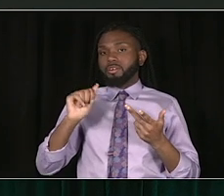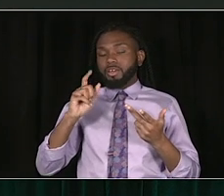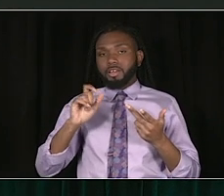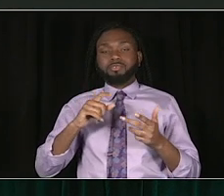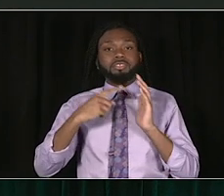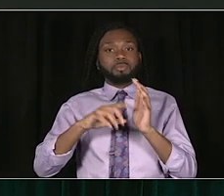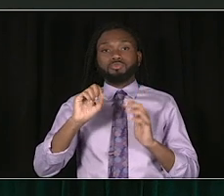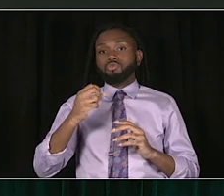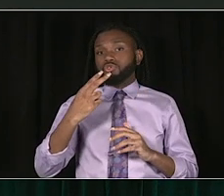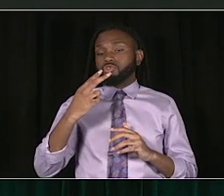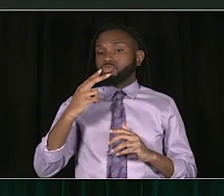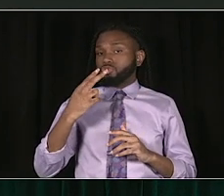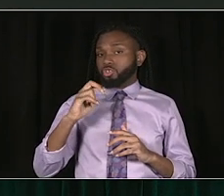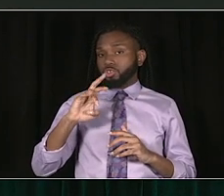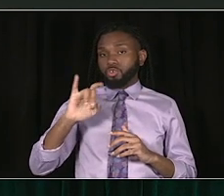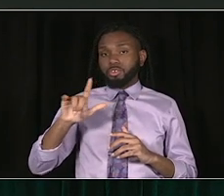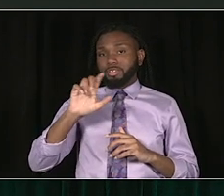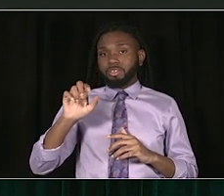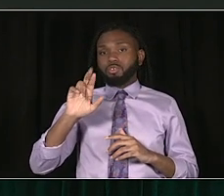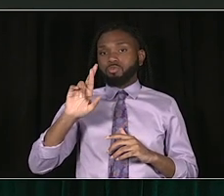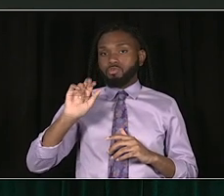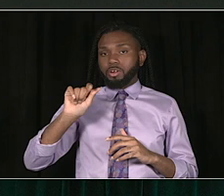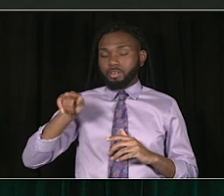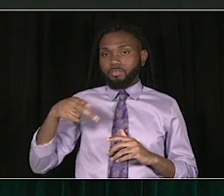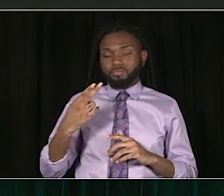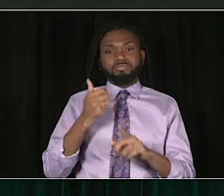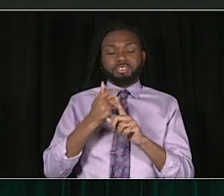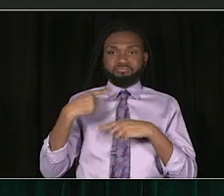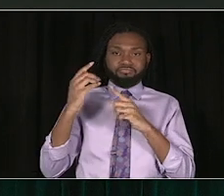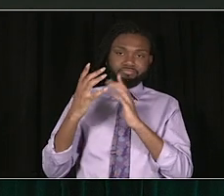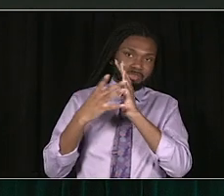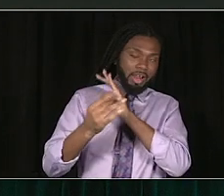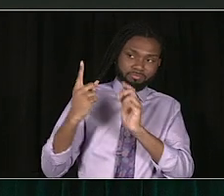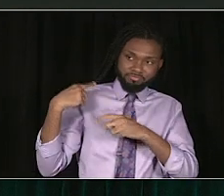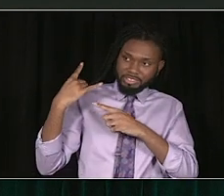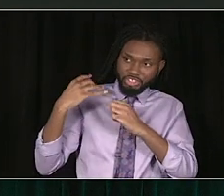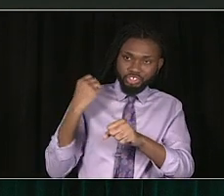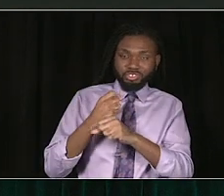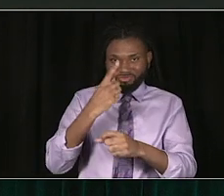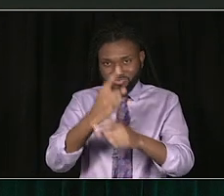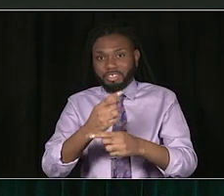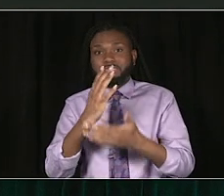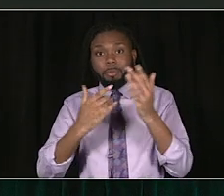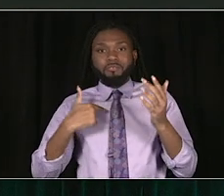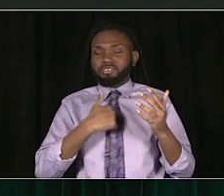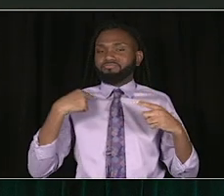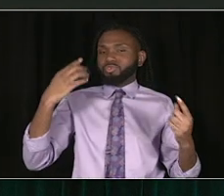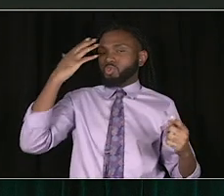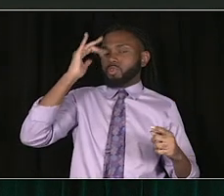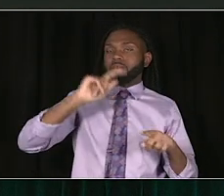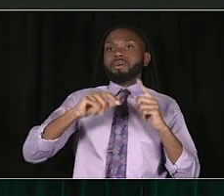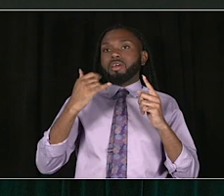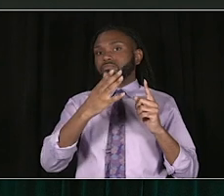who has been outstanding and fierce and talented for years. Right, right. And some of us knew it, but now the rest of the world now gets